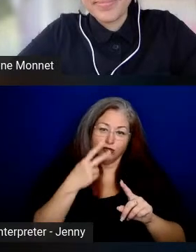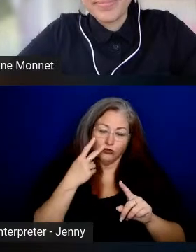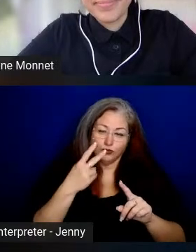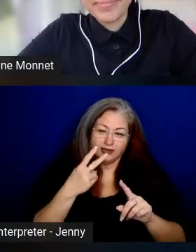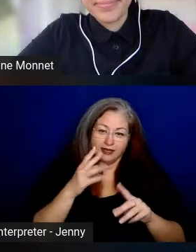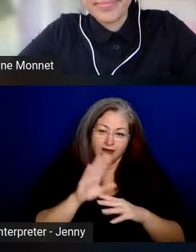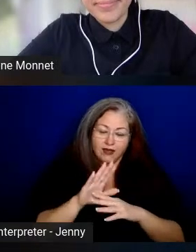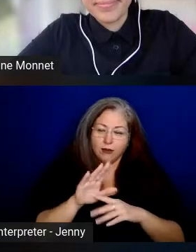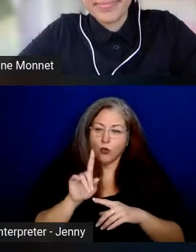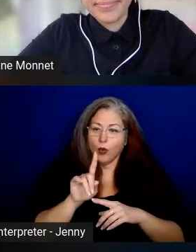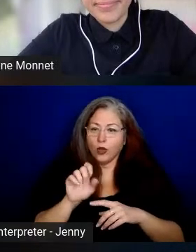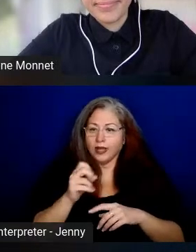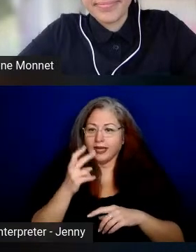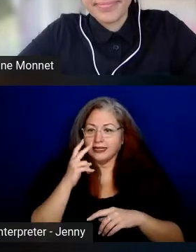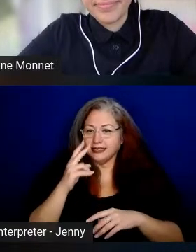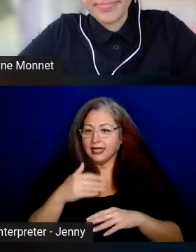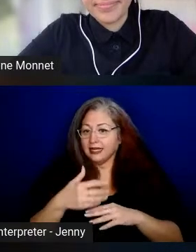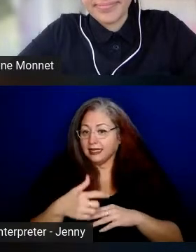see your work next?